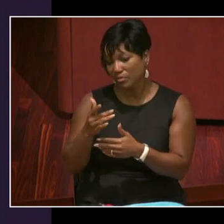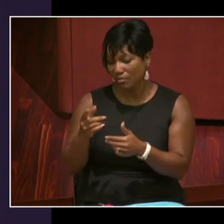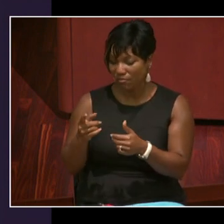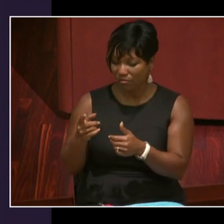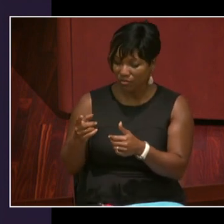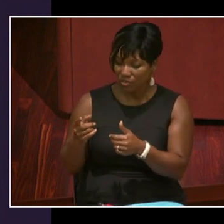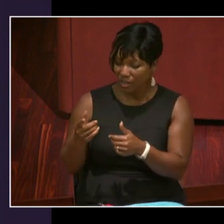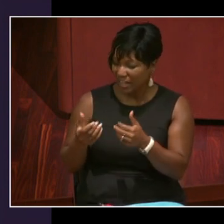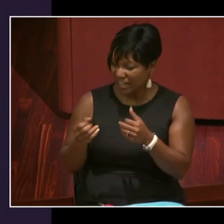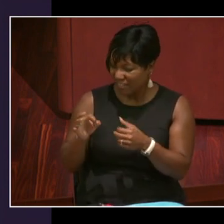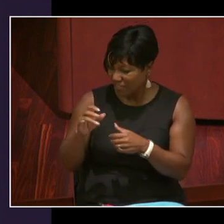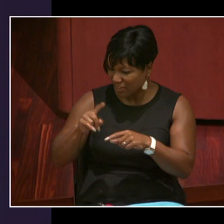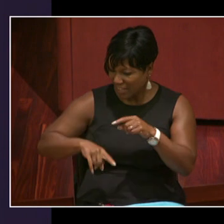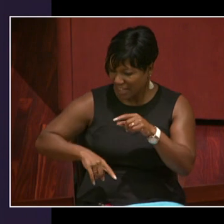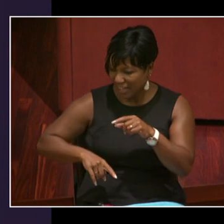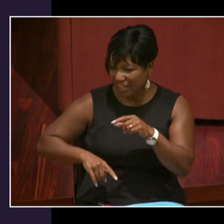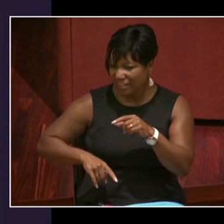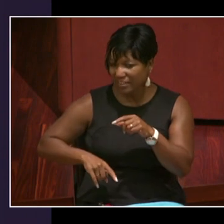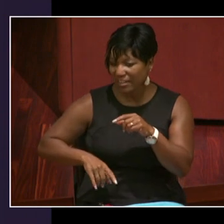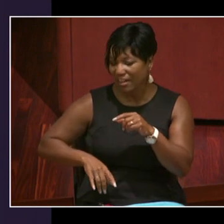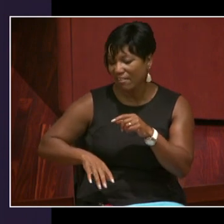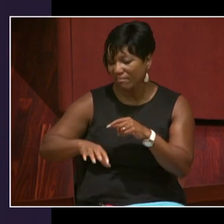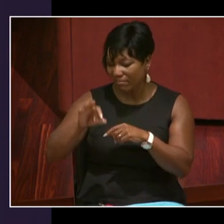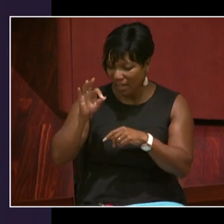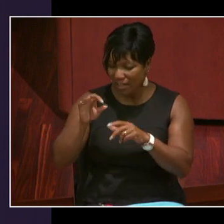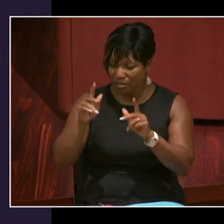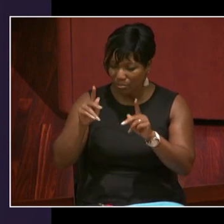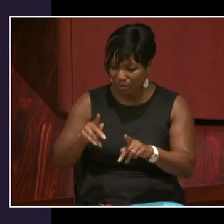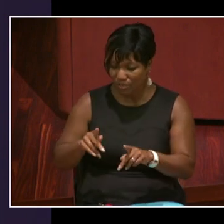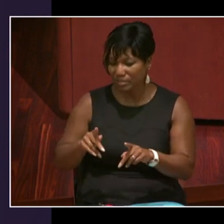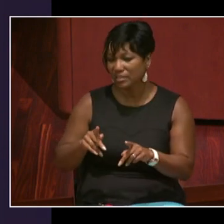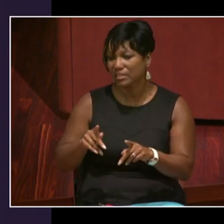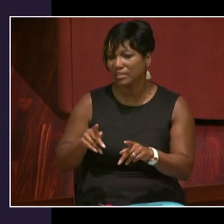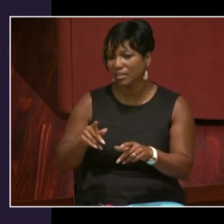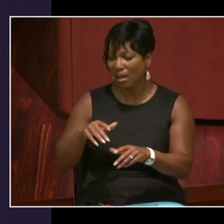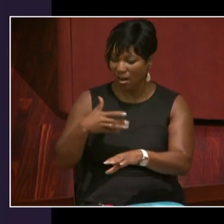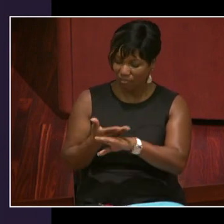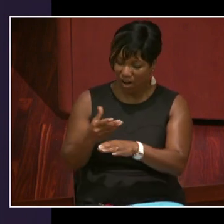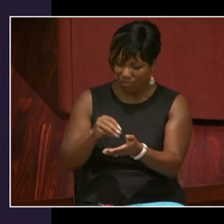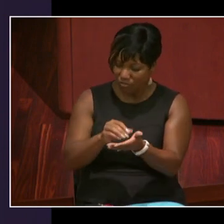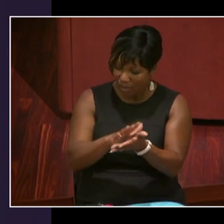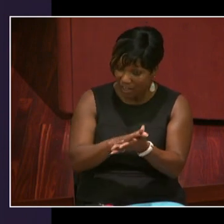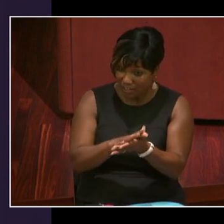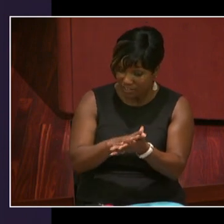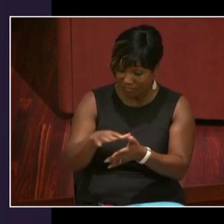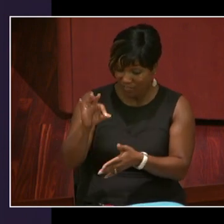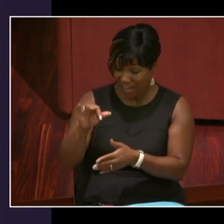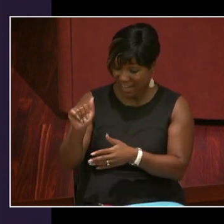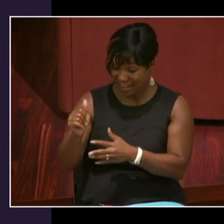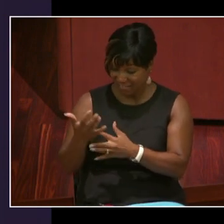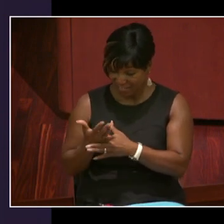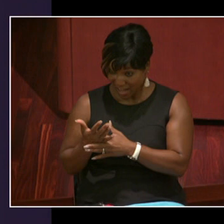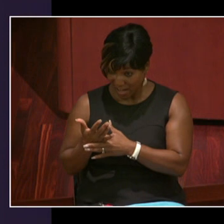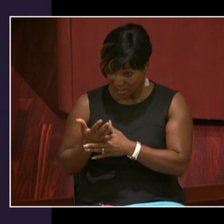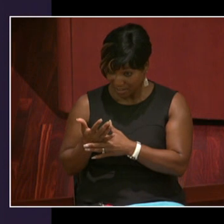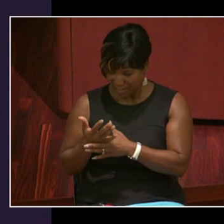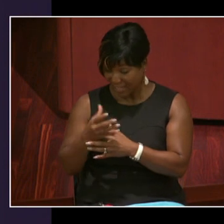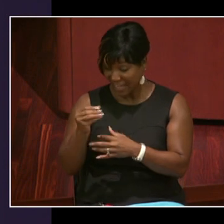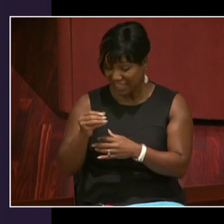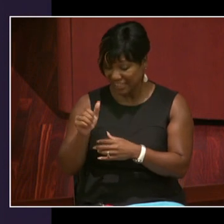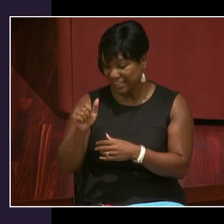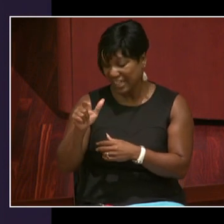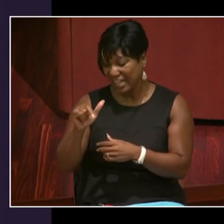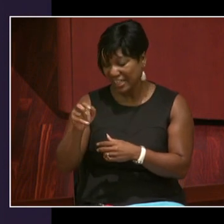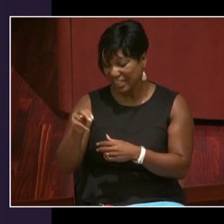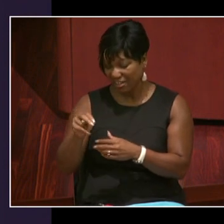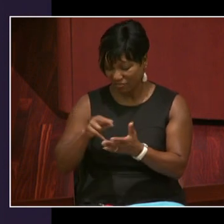been able to track down somebody's passenger arrival record, but you find that they have an A file, and on this alien registration form, they note